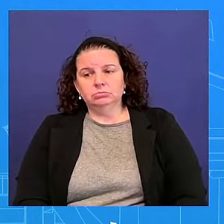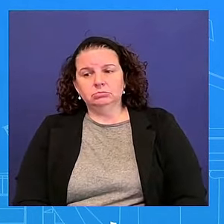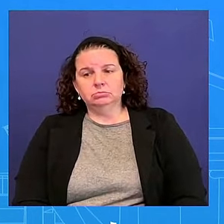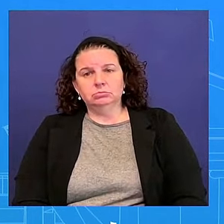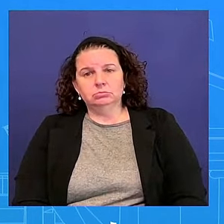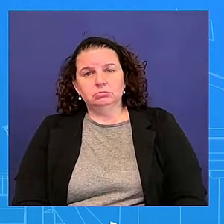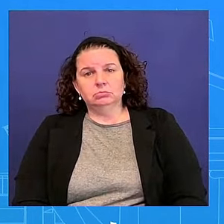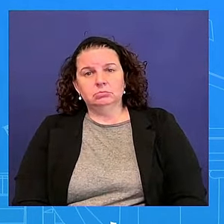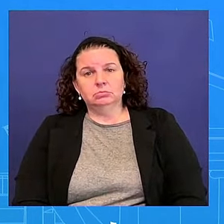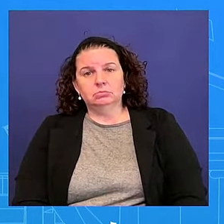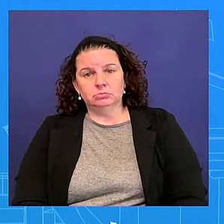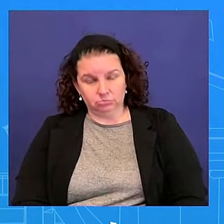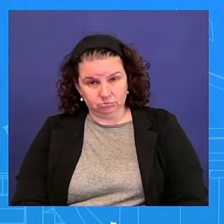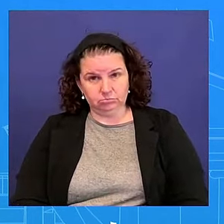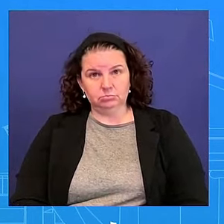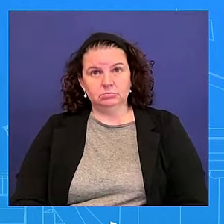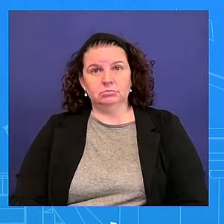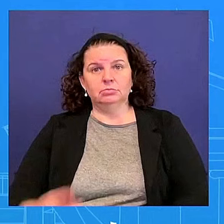a group of specialists